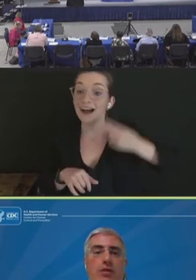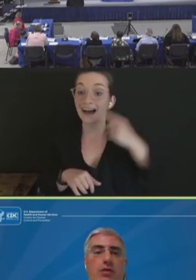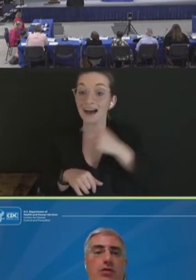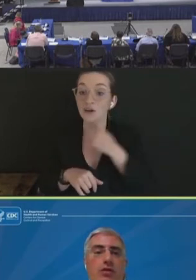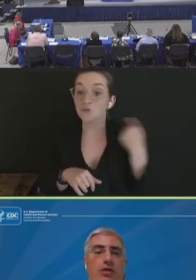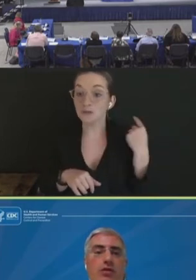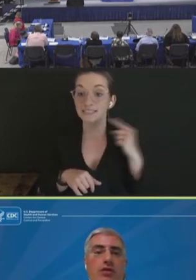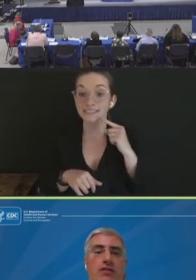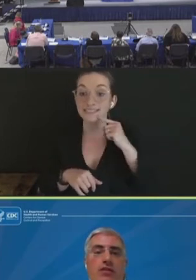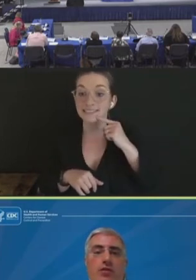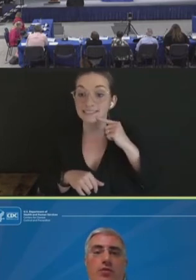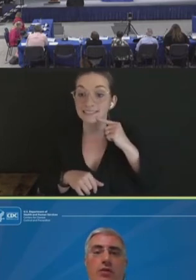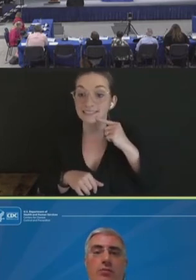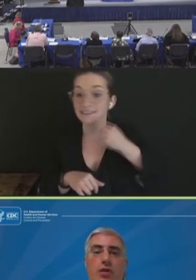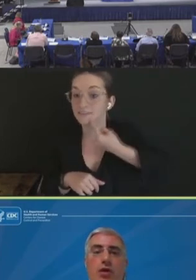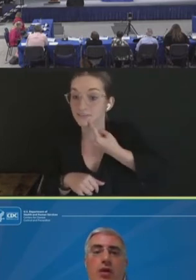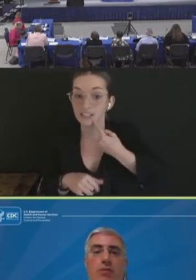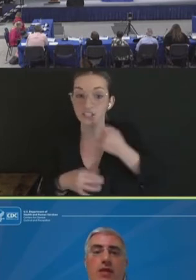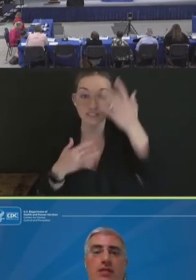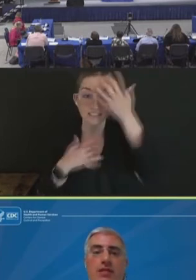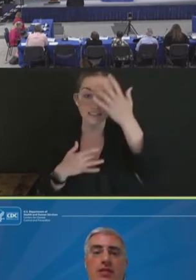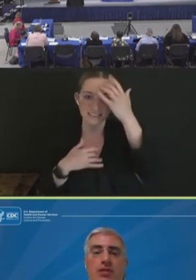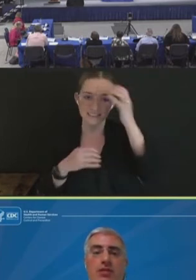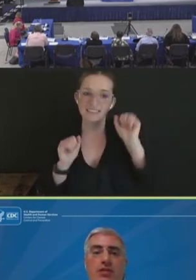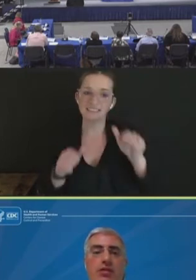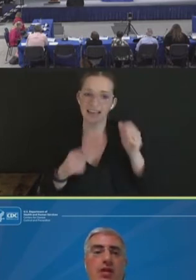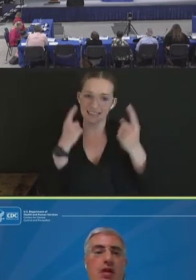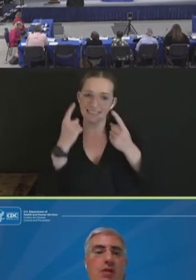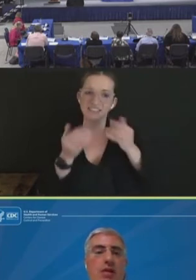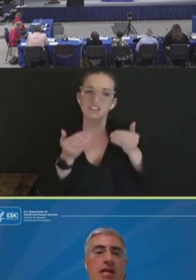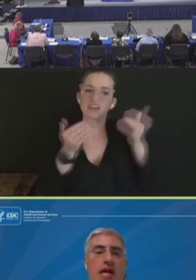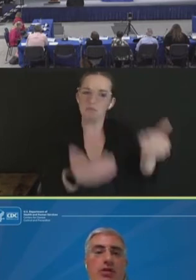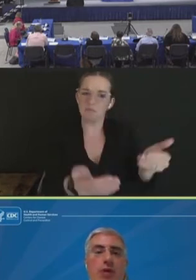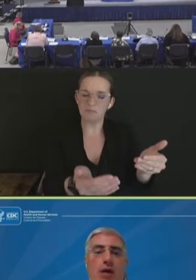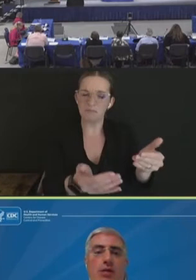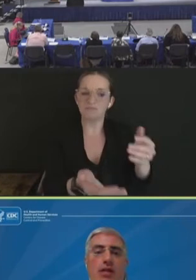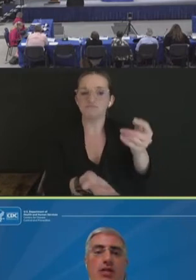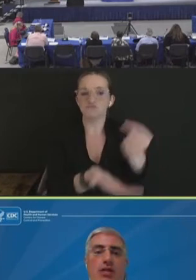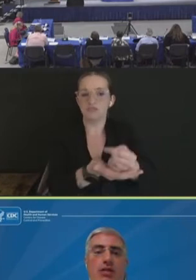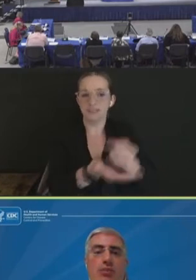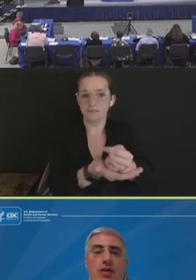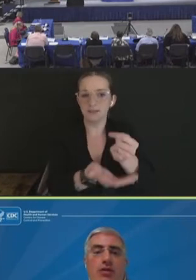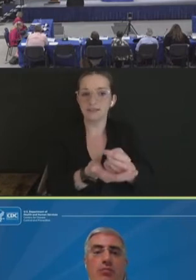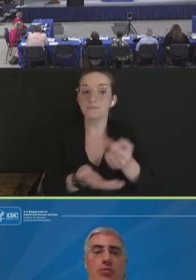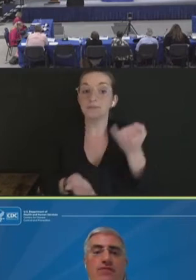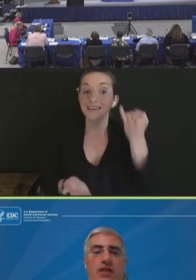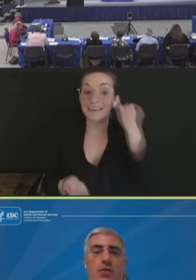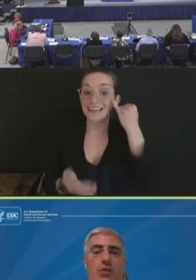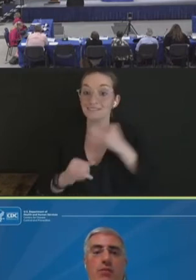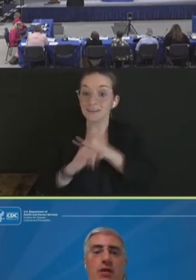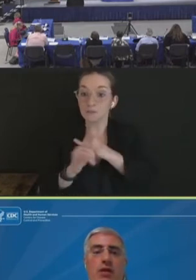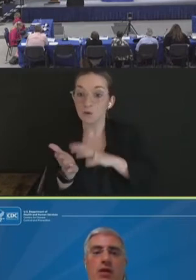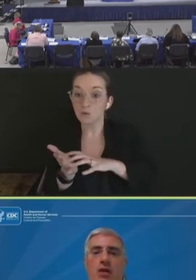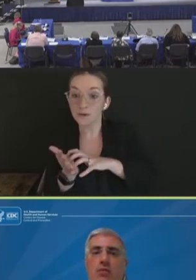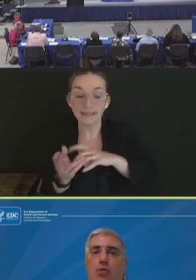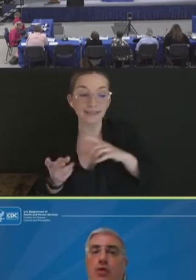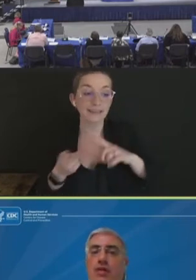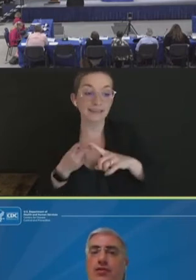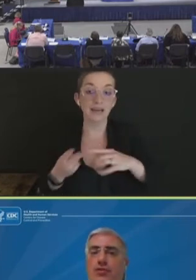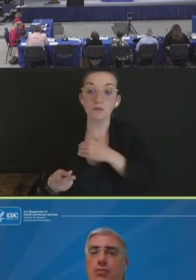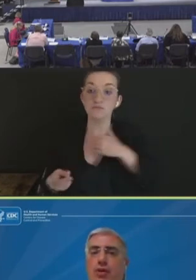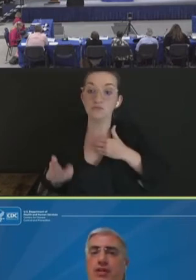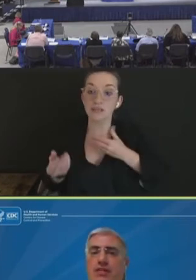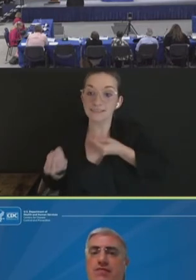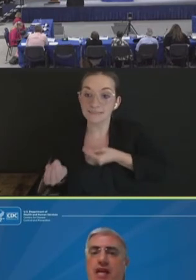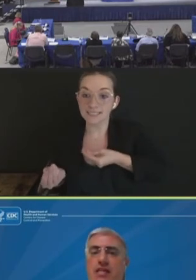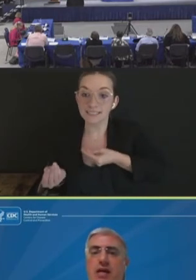treatment. Those could include individuals with immunocompromising conditions, pediatric populations, pregnant or breastfeeding women, people with a history